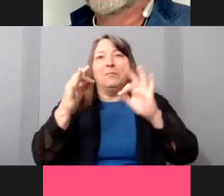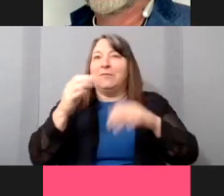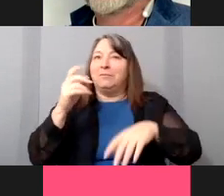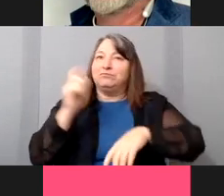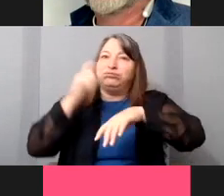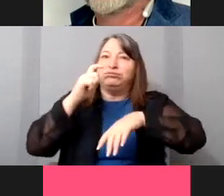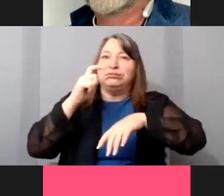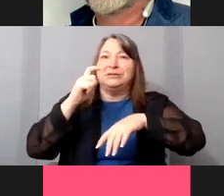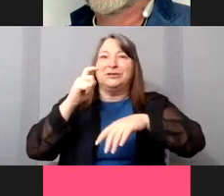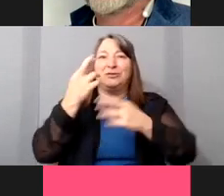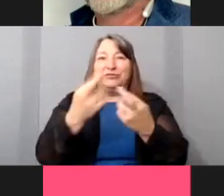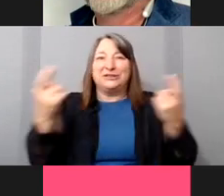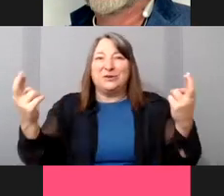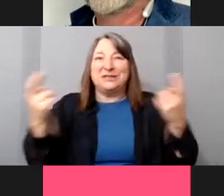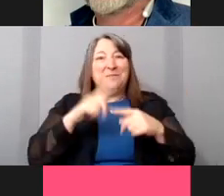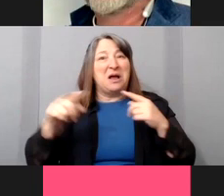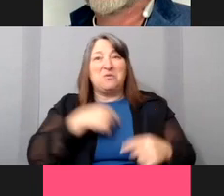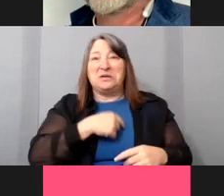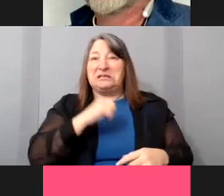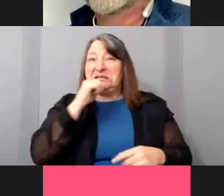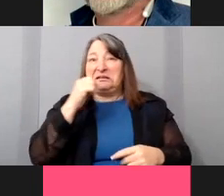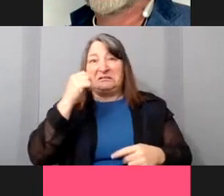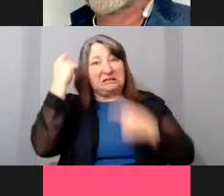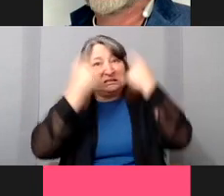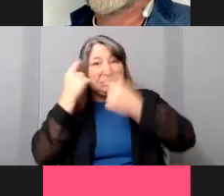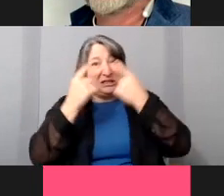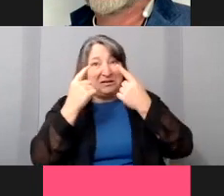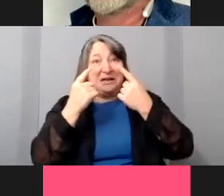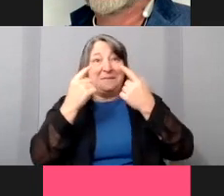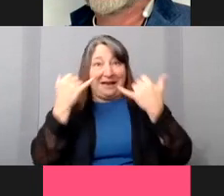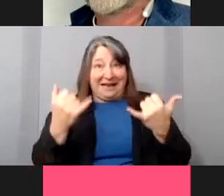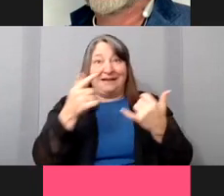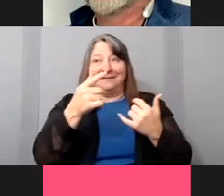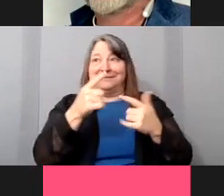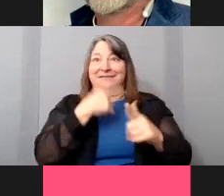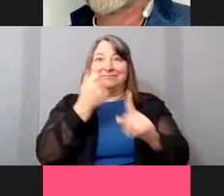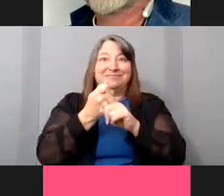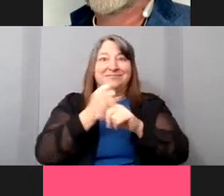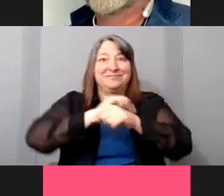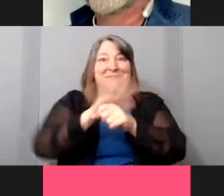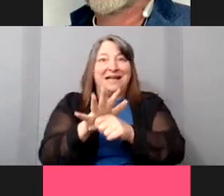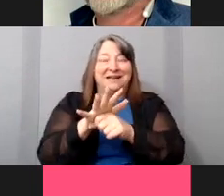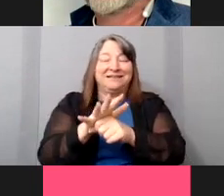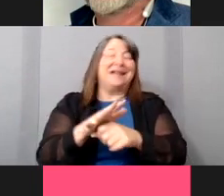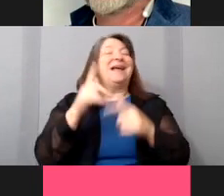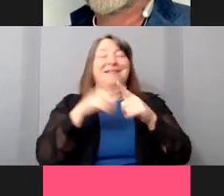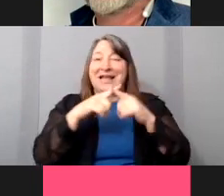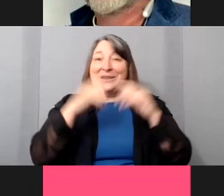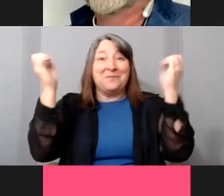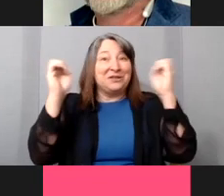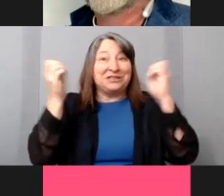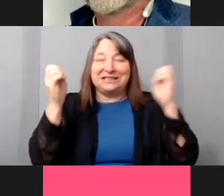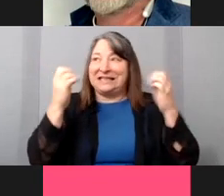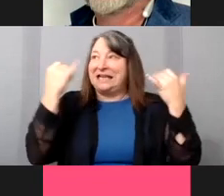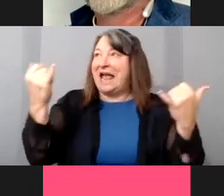that hadn't considered kind of the emergency situation and the need to deliver things virtually,